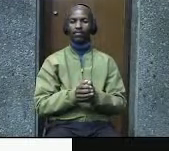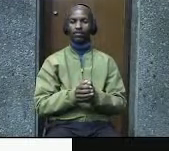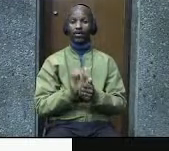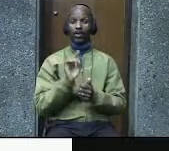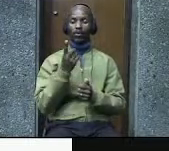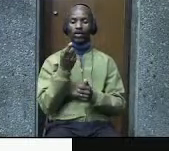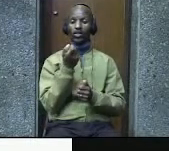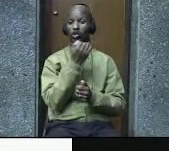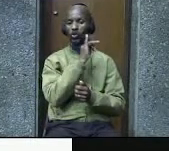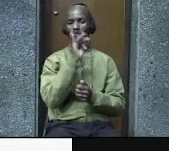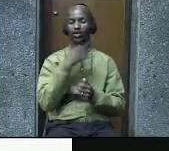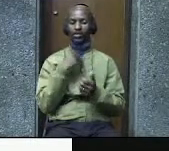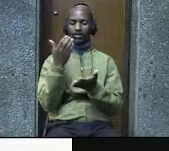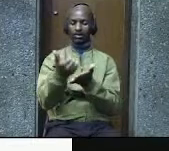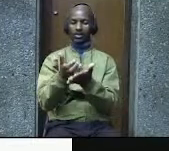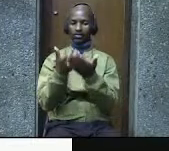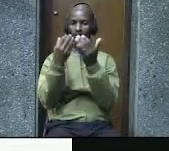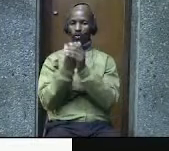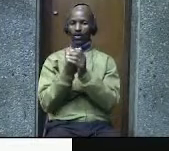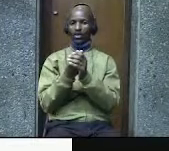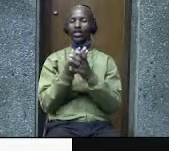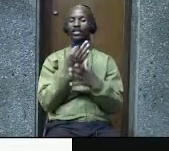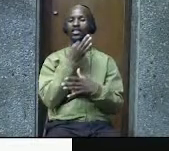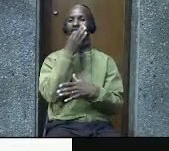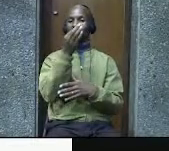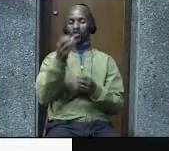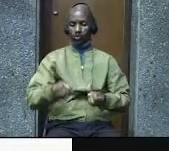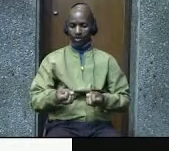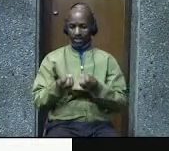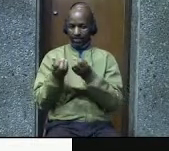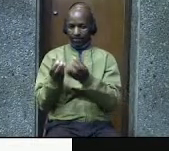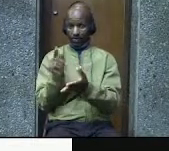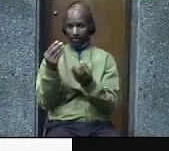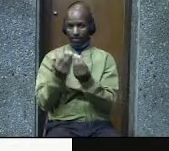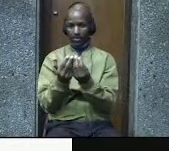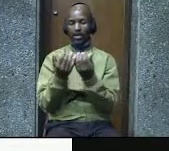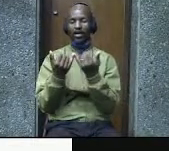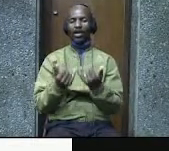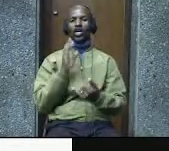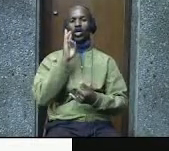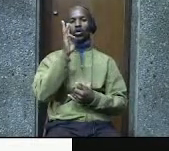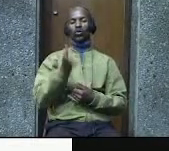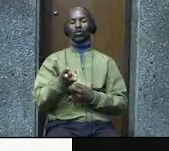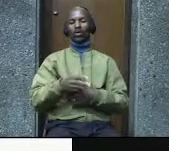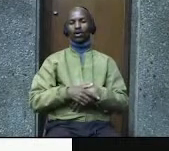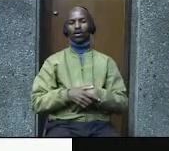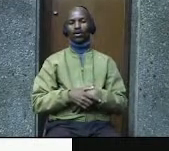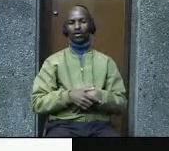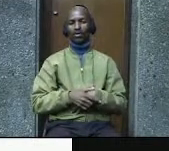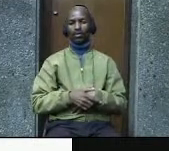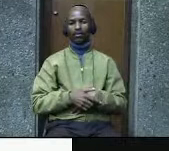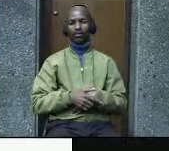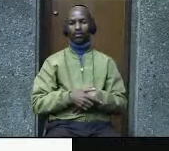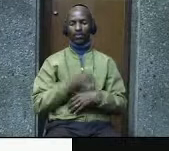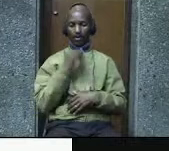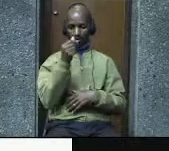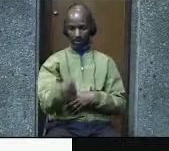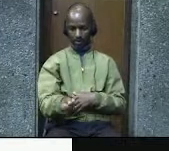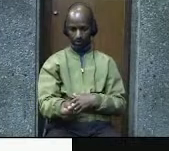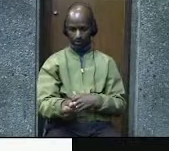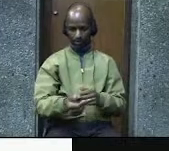once you have been served with a notice to expropriate, you must also be